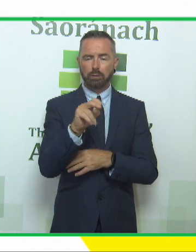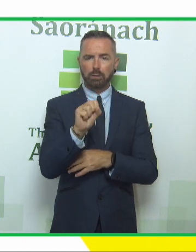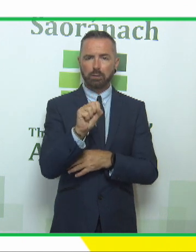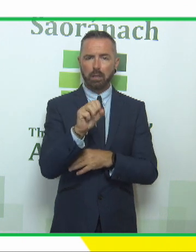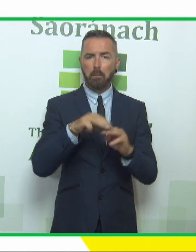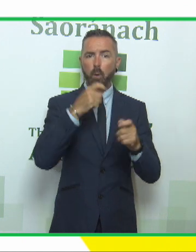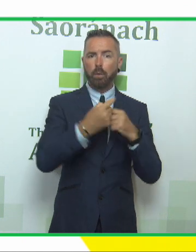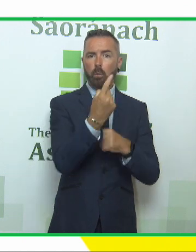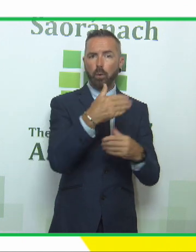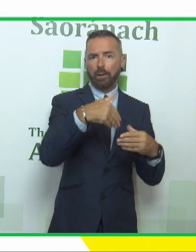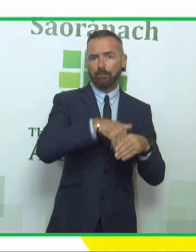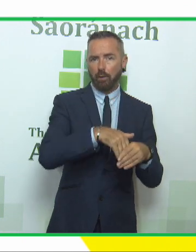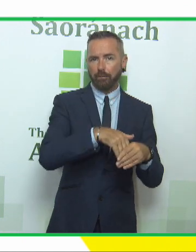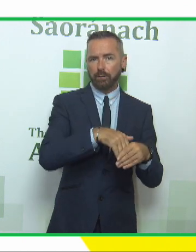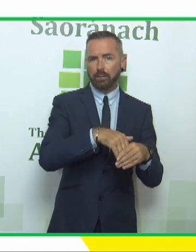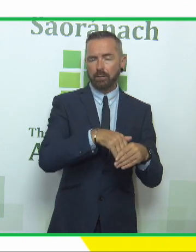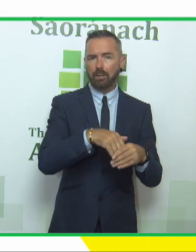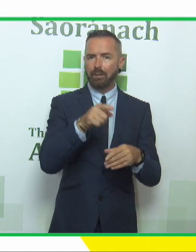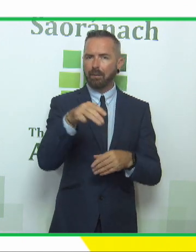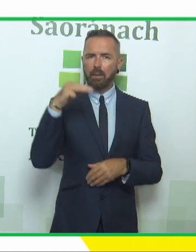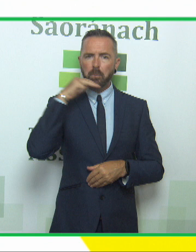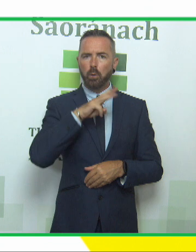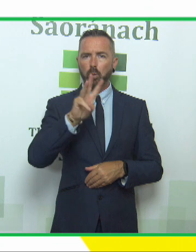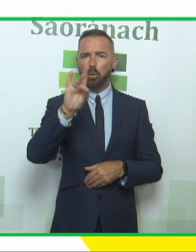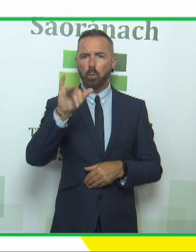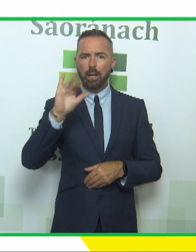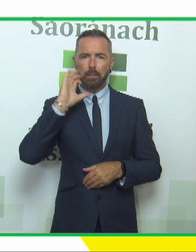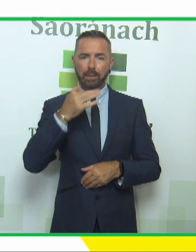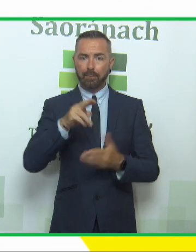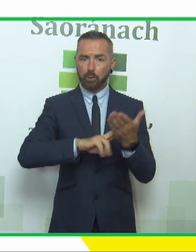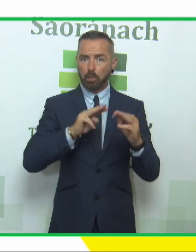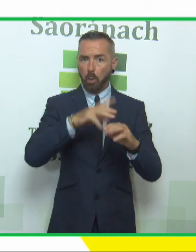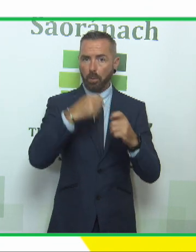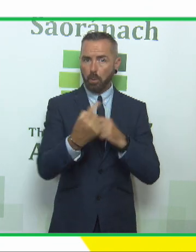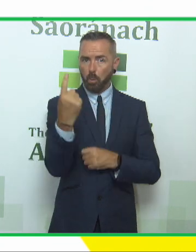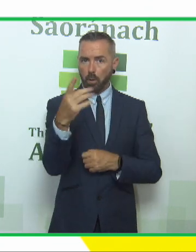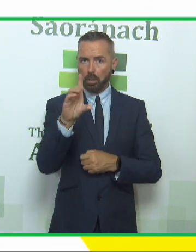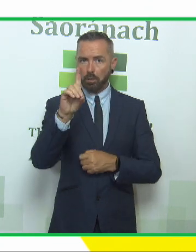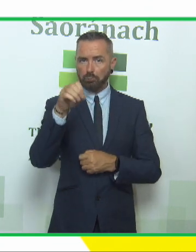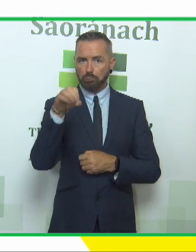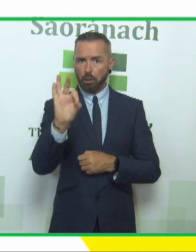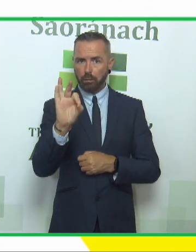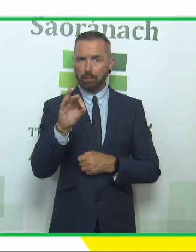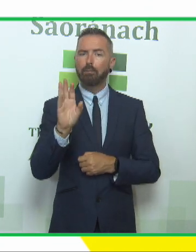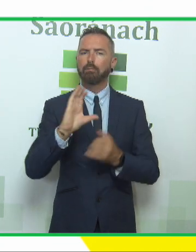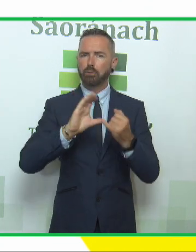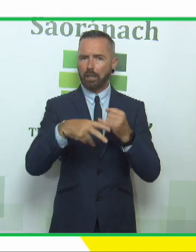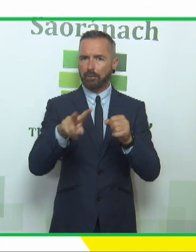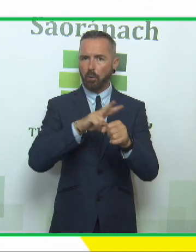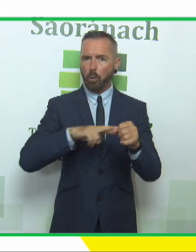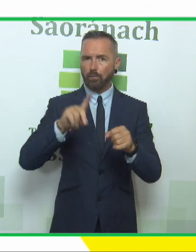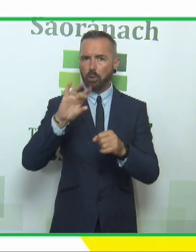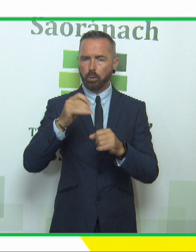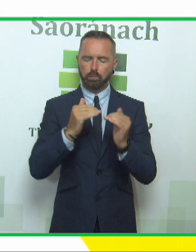drug involved. Now, this is important as well because using more than one drug increases a person's risk of overdose and then makes them